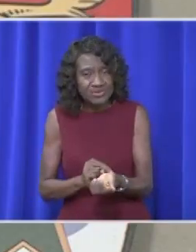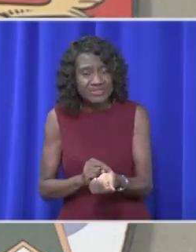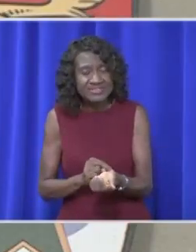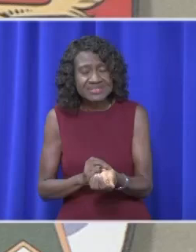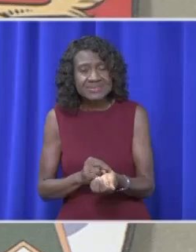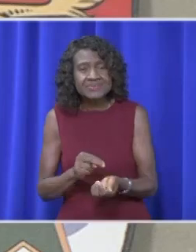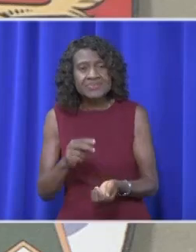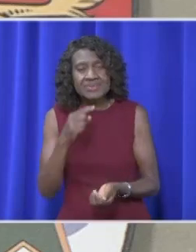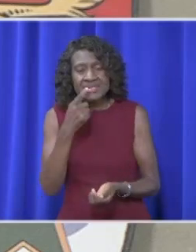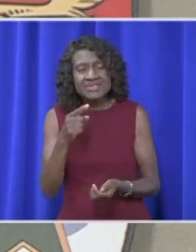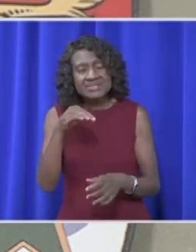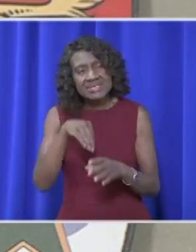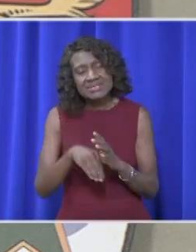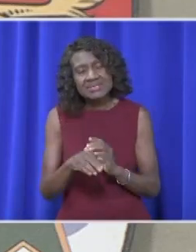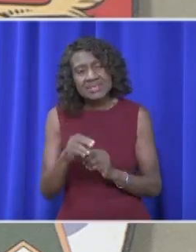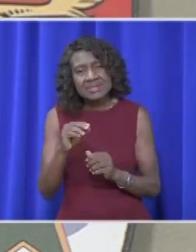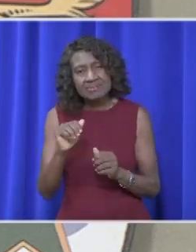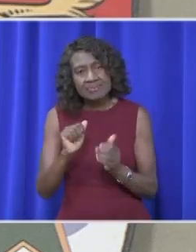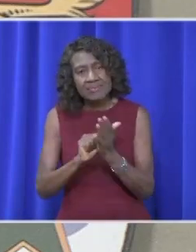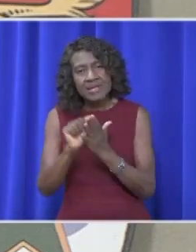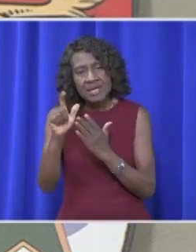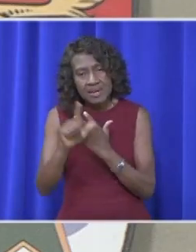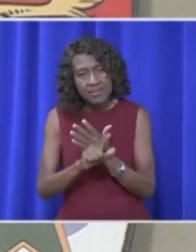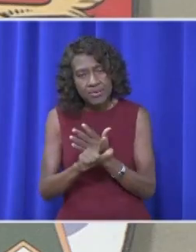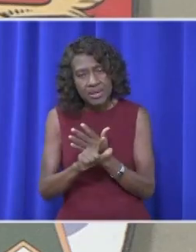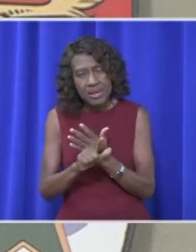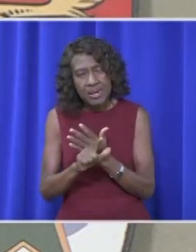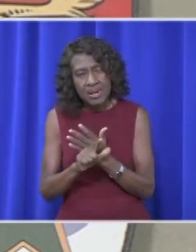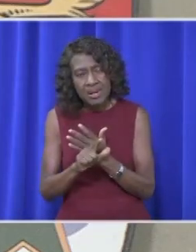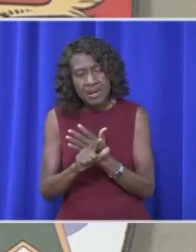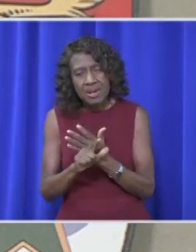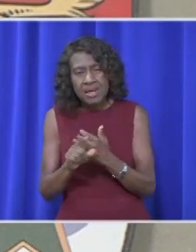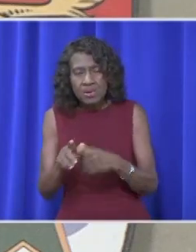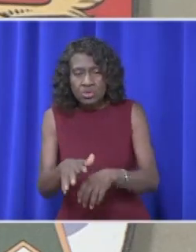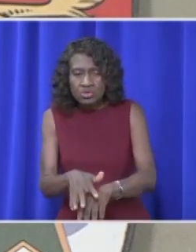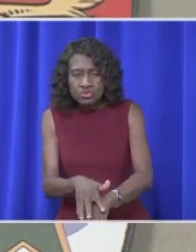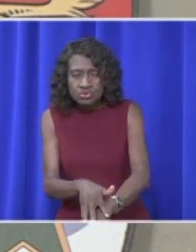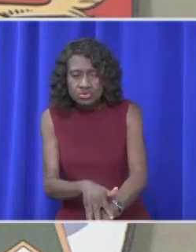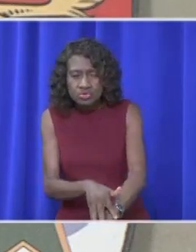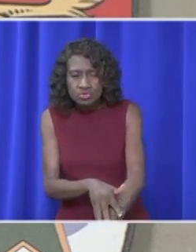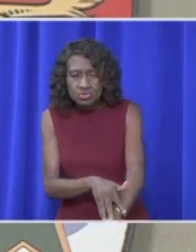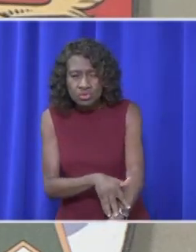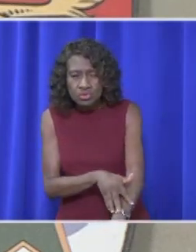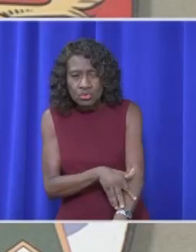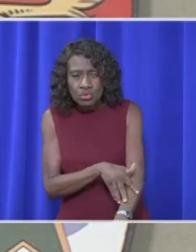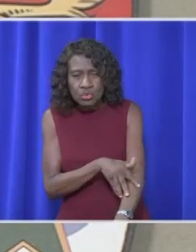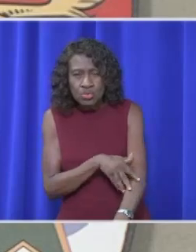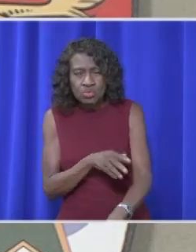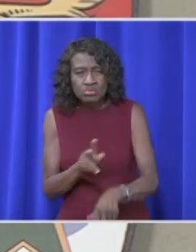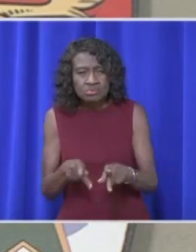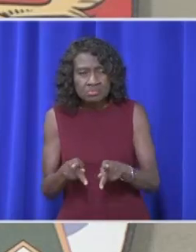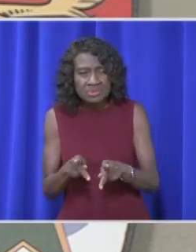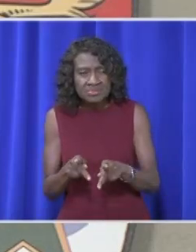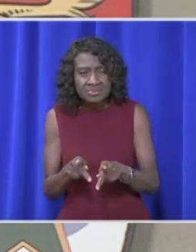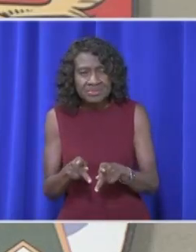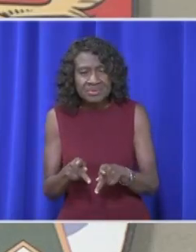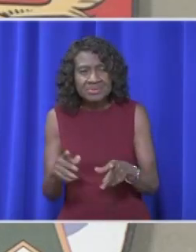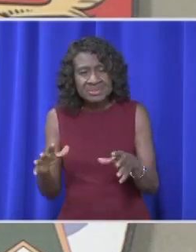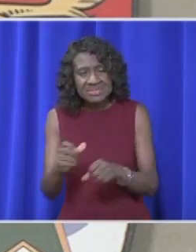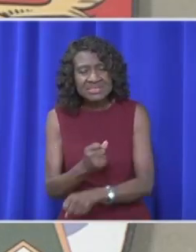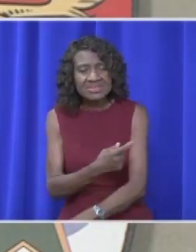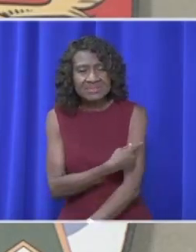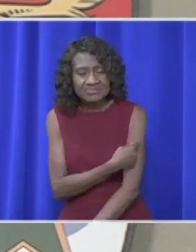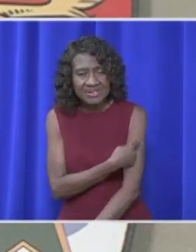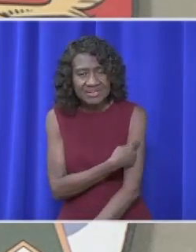in April, the take-up really slowed. In fact, I think it actually stalled in April, although the last couple of days we've seen